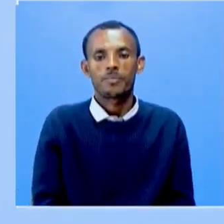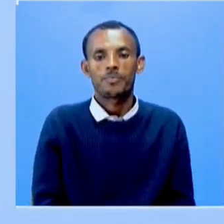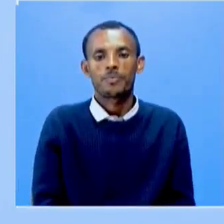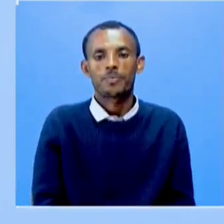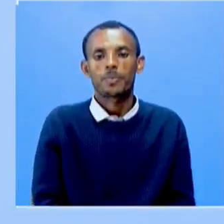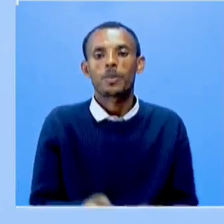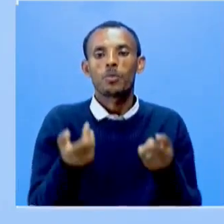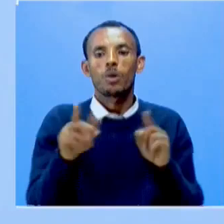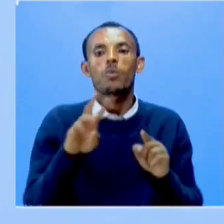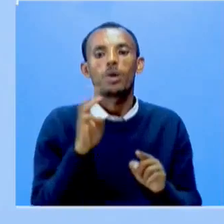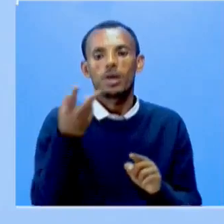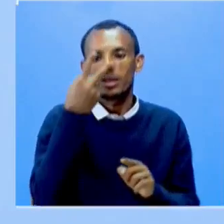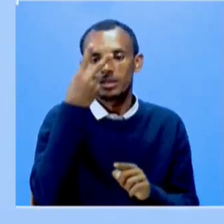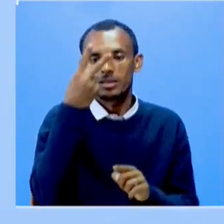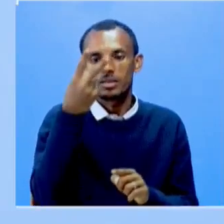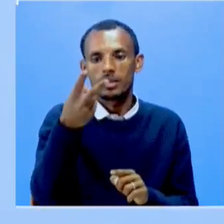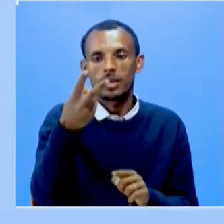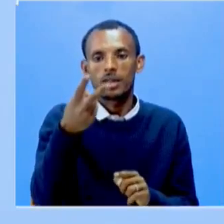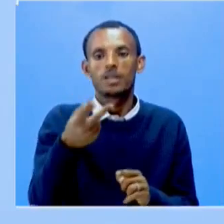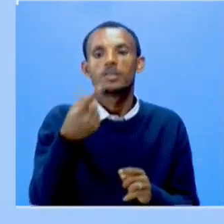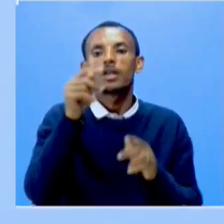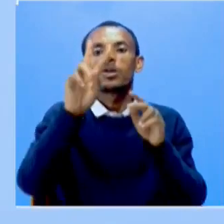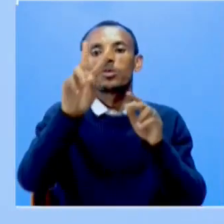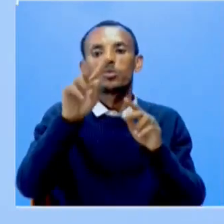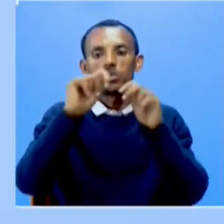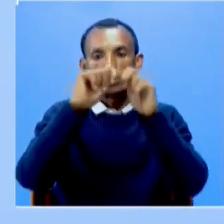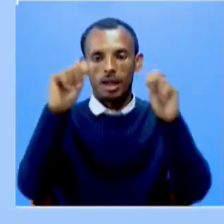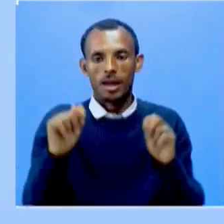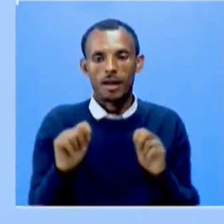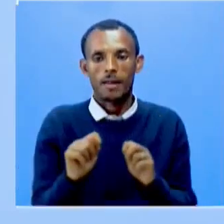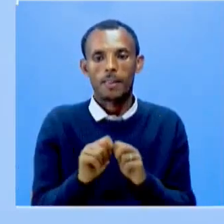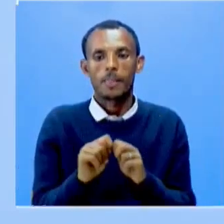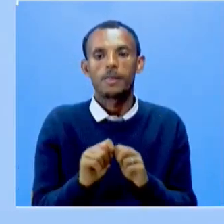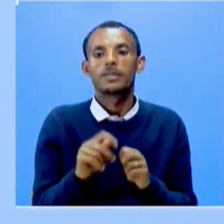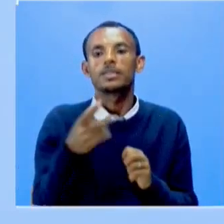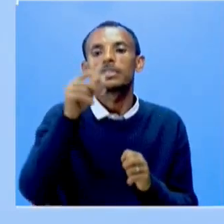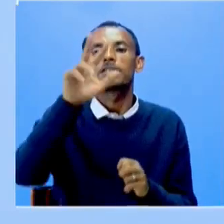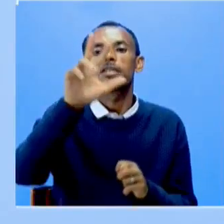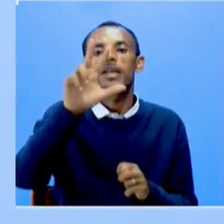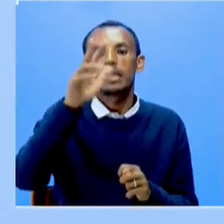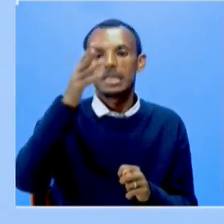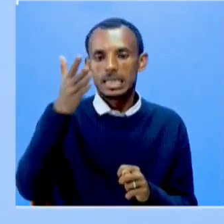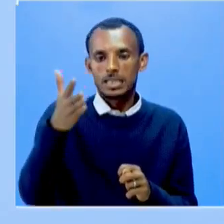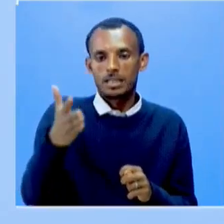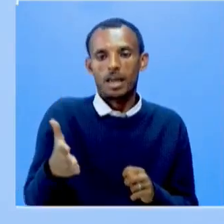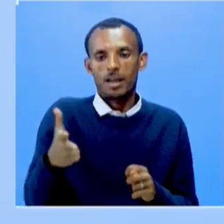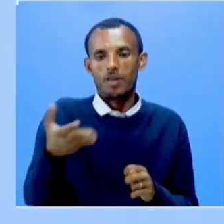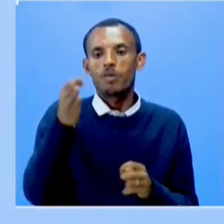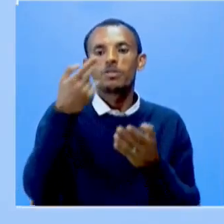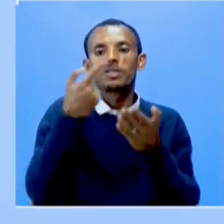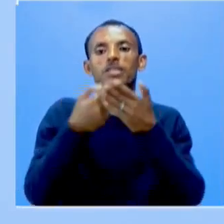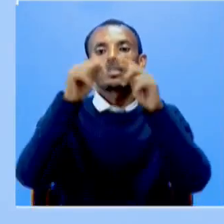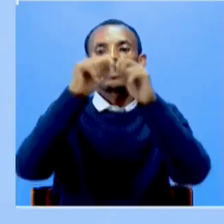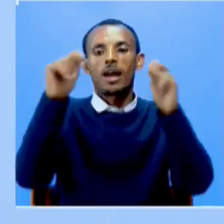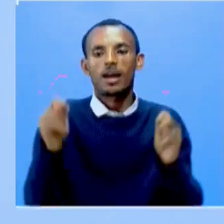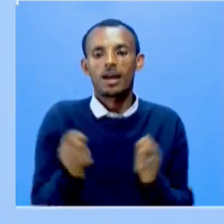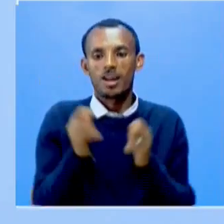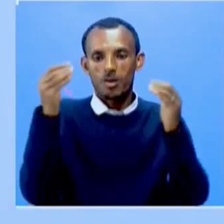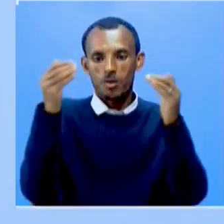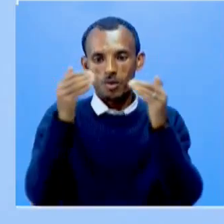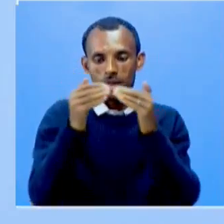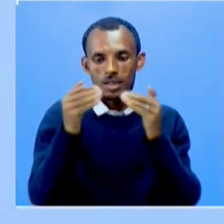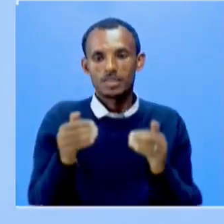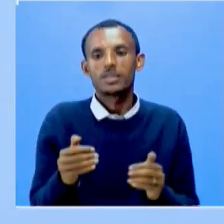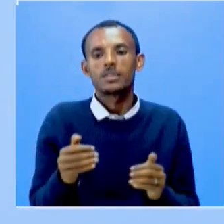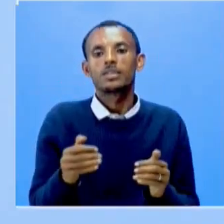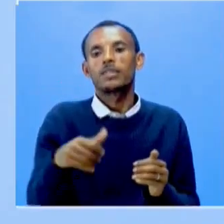When we see the two triangles, the three sides of these triangles are congruent with the three sides of the